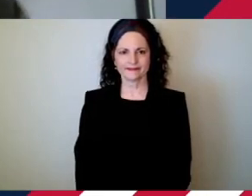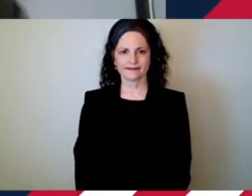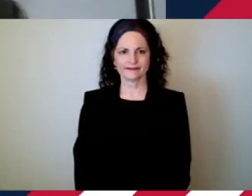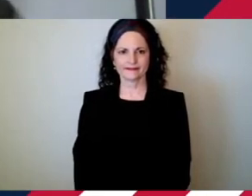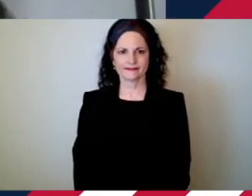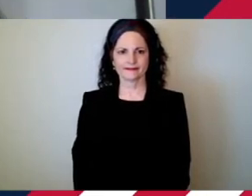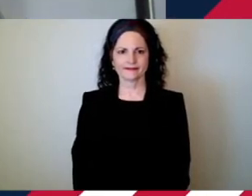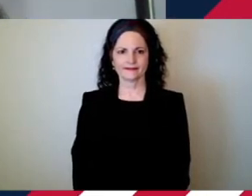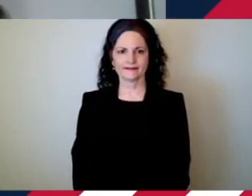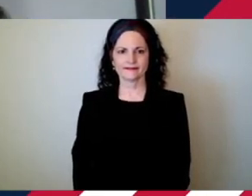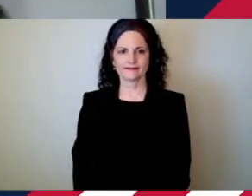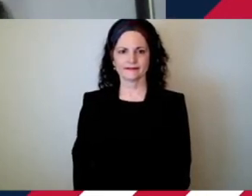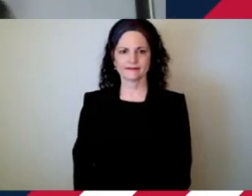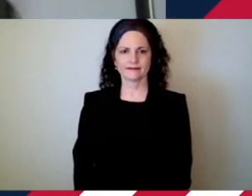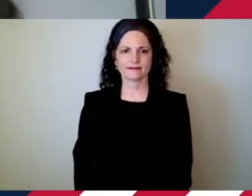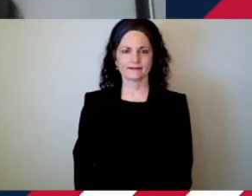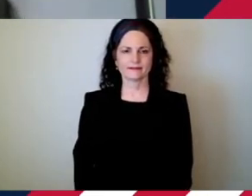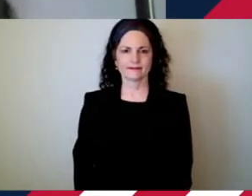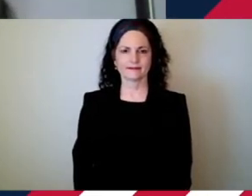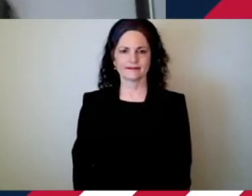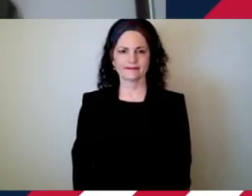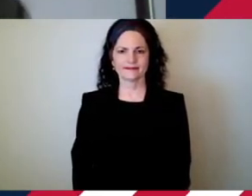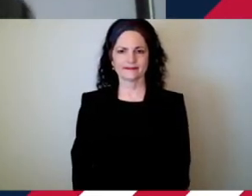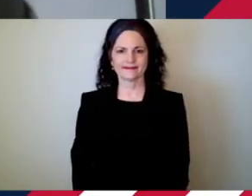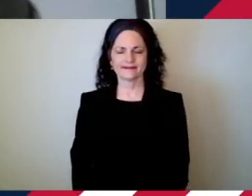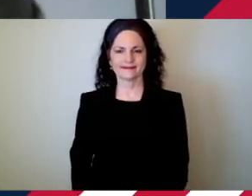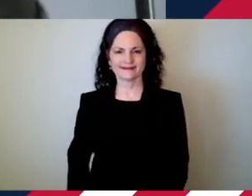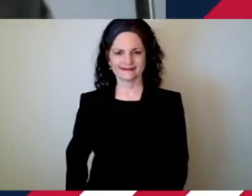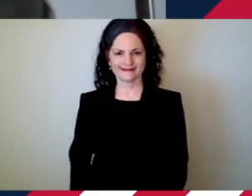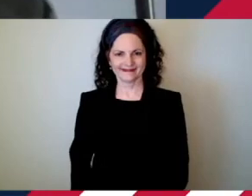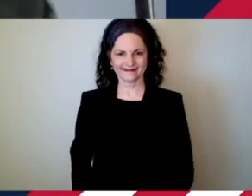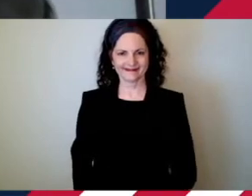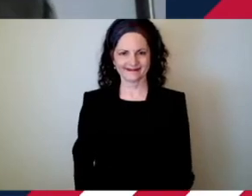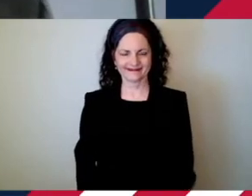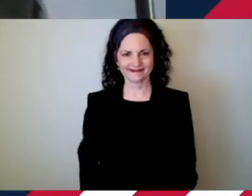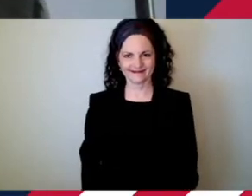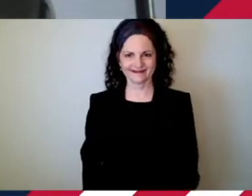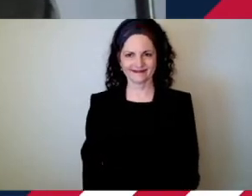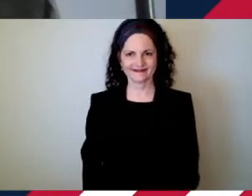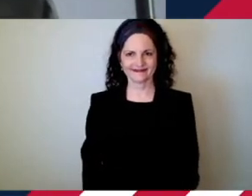I thought you yeah, and then-